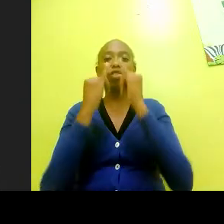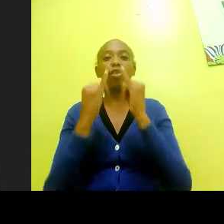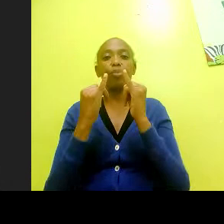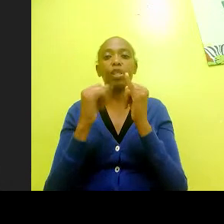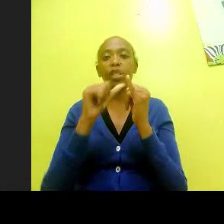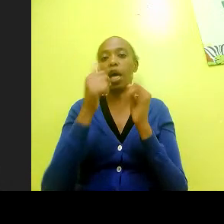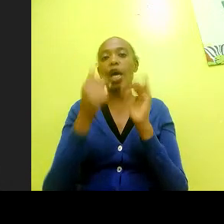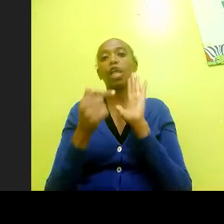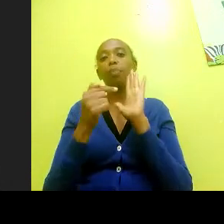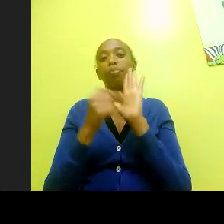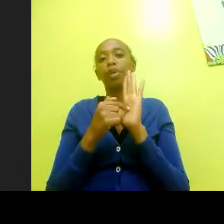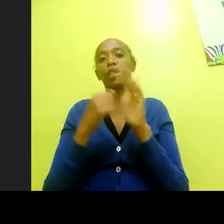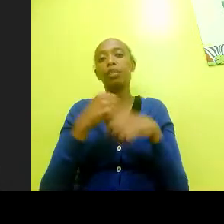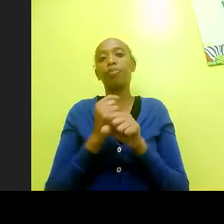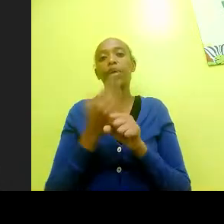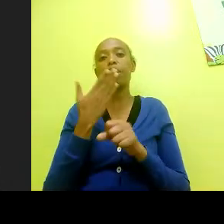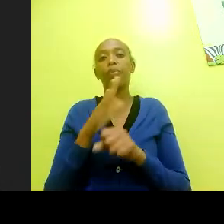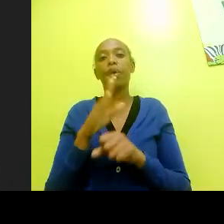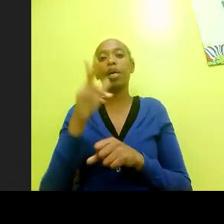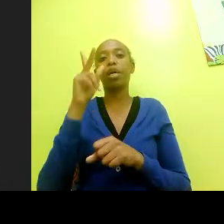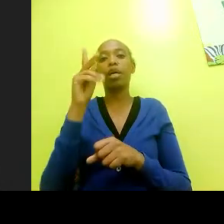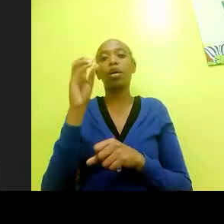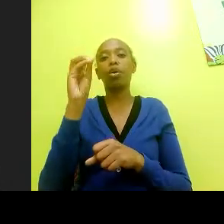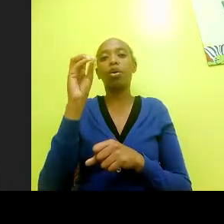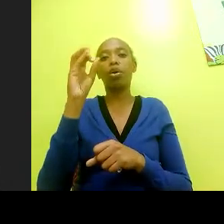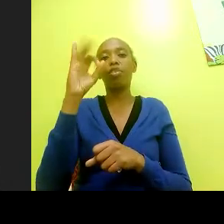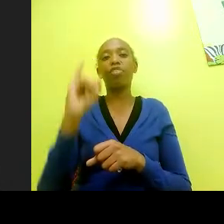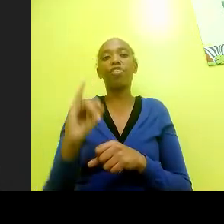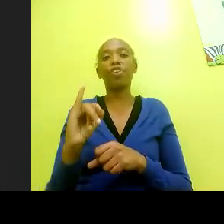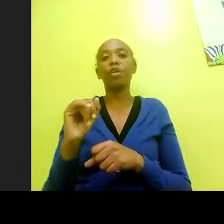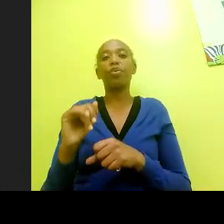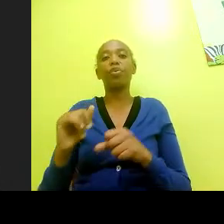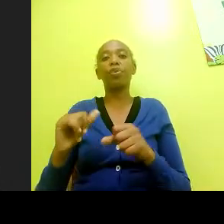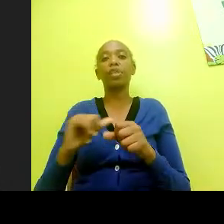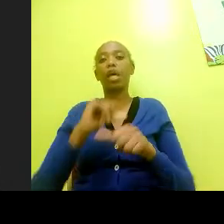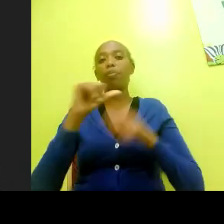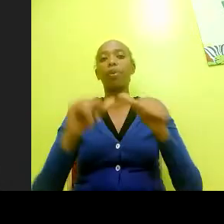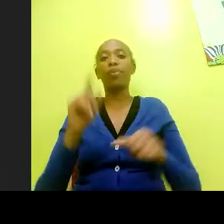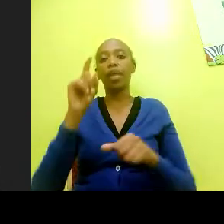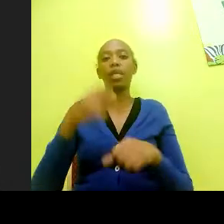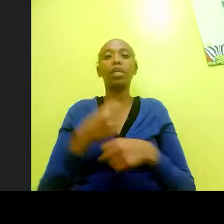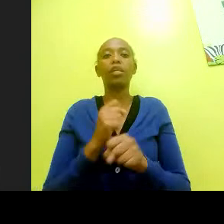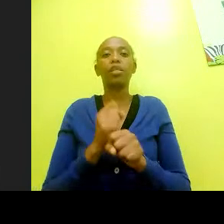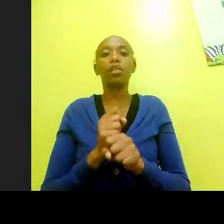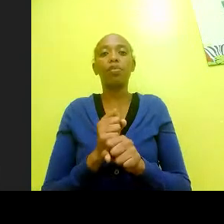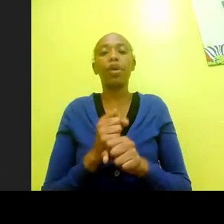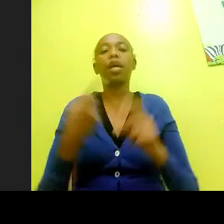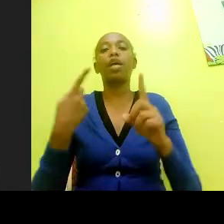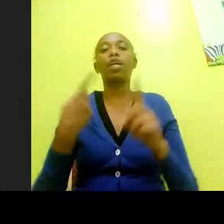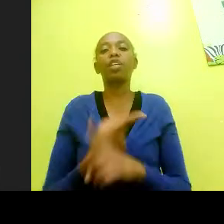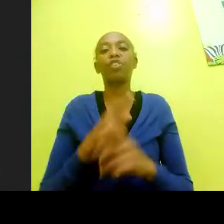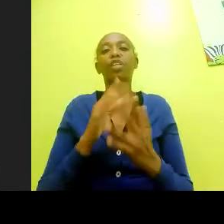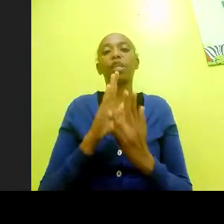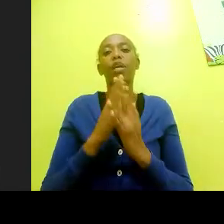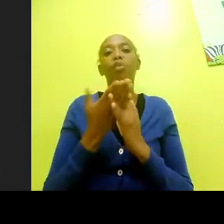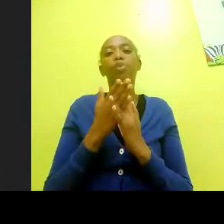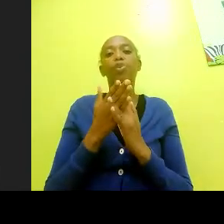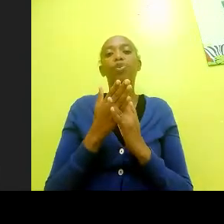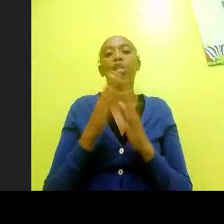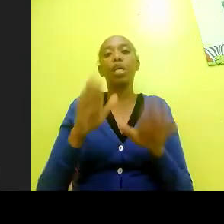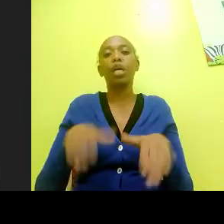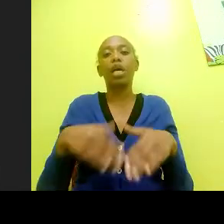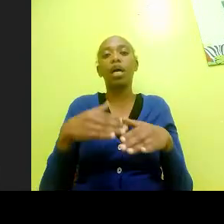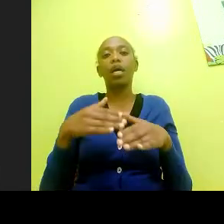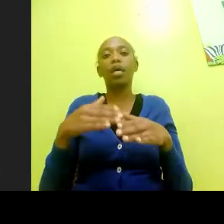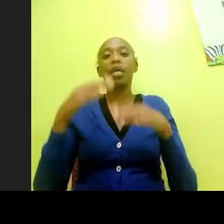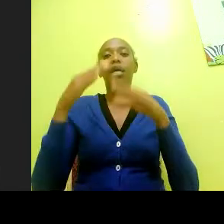point made by Kofi was around the need to make a distinction between household